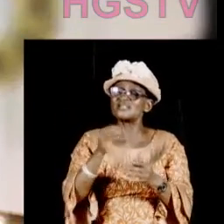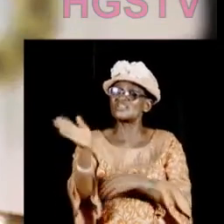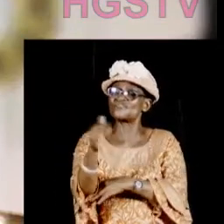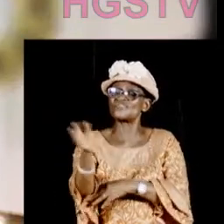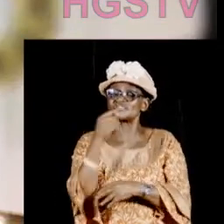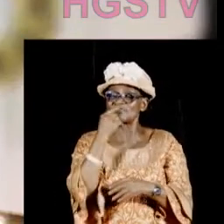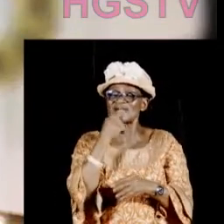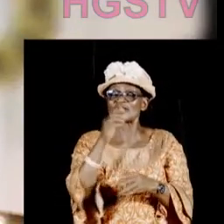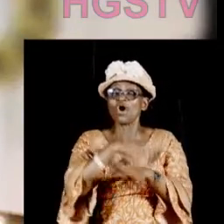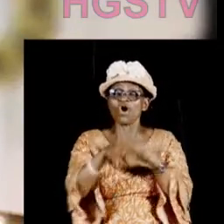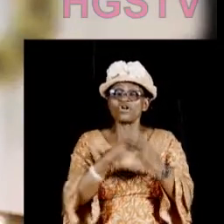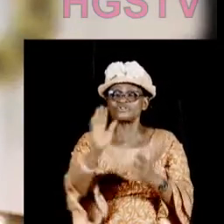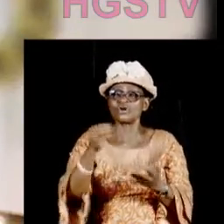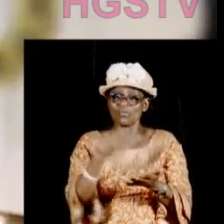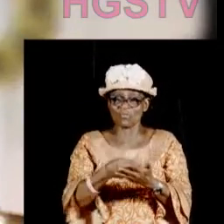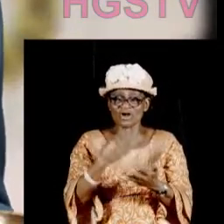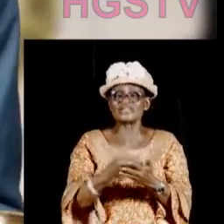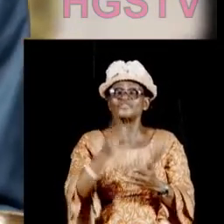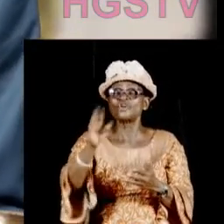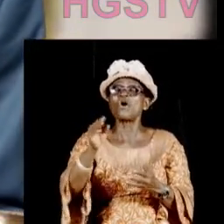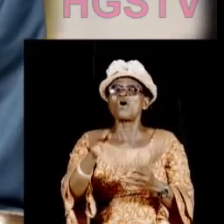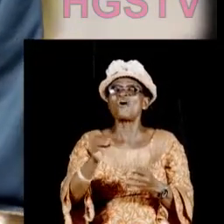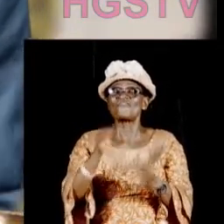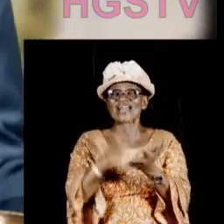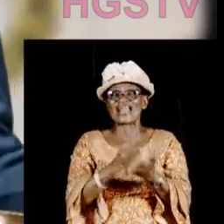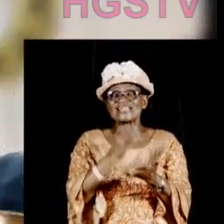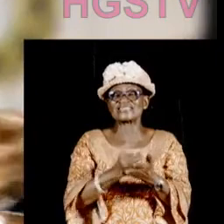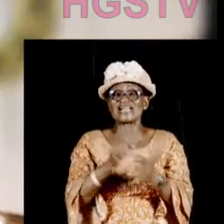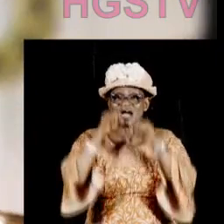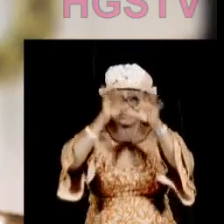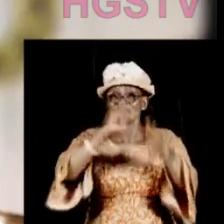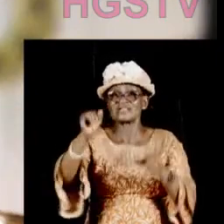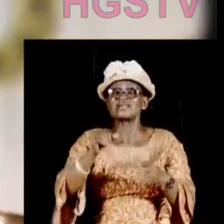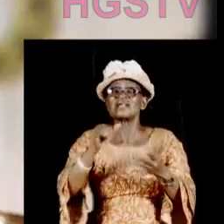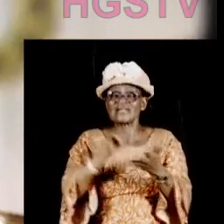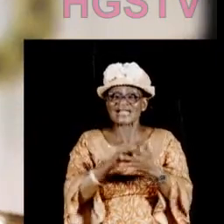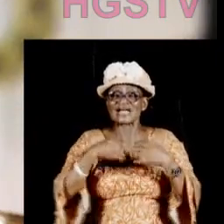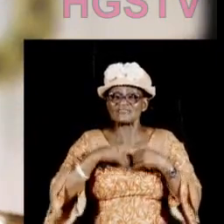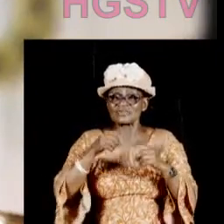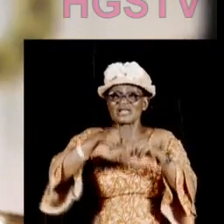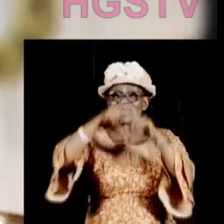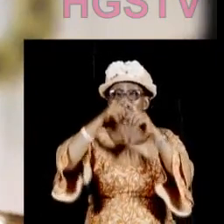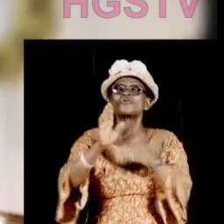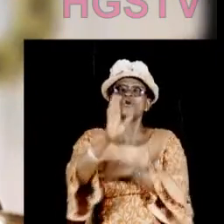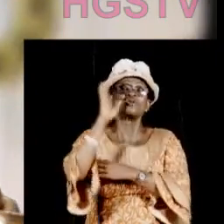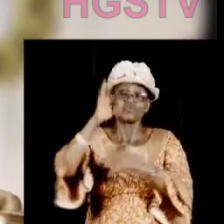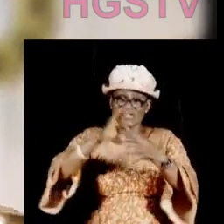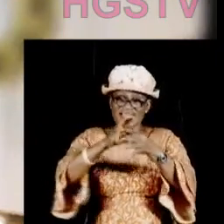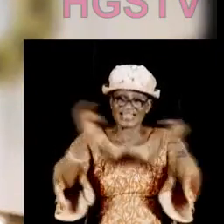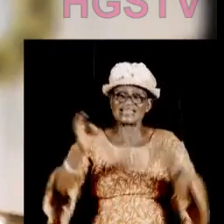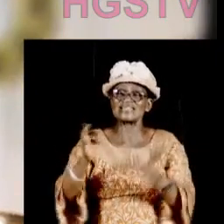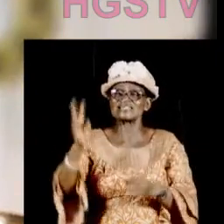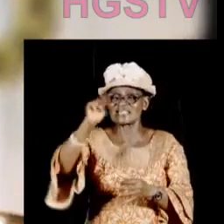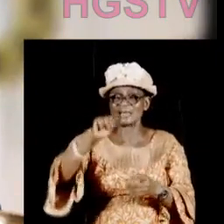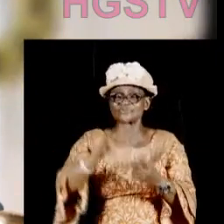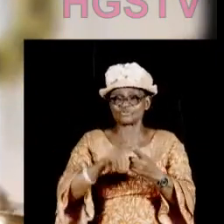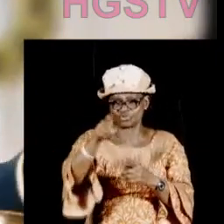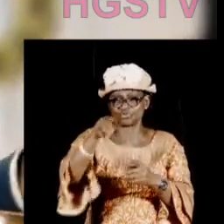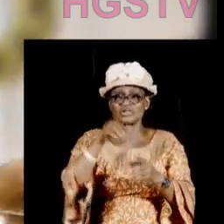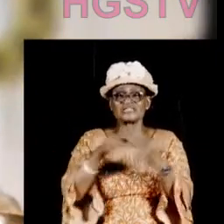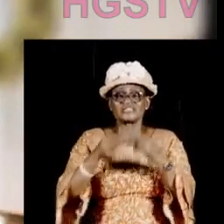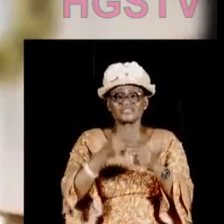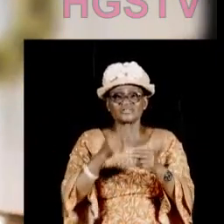your financial blessing that have been hanging from beginning of this year to date, God will release them to you in Jesus' name. Amen.